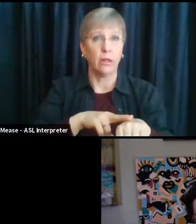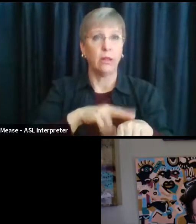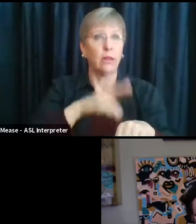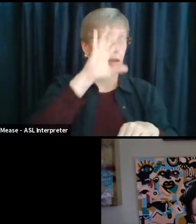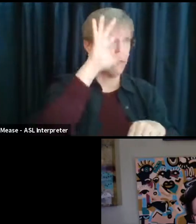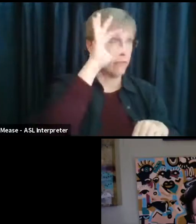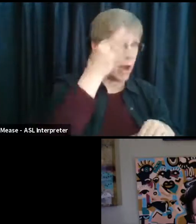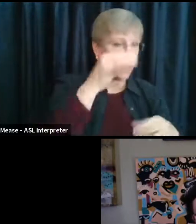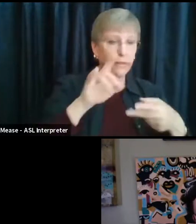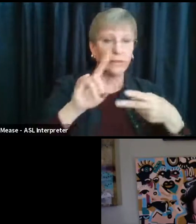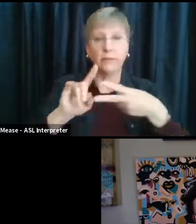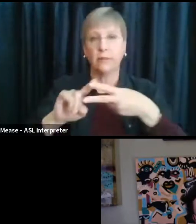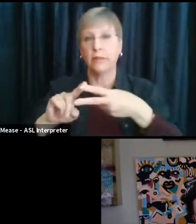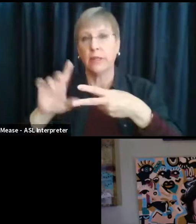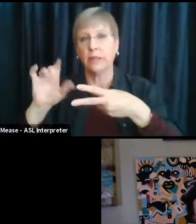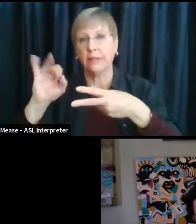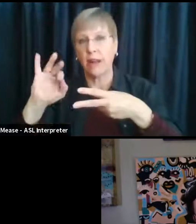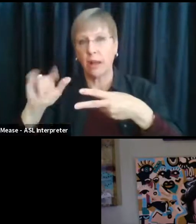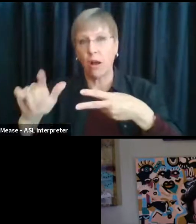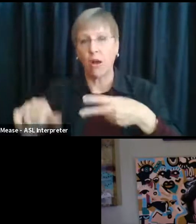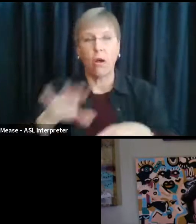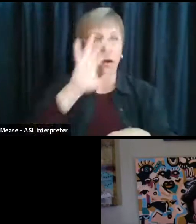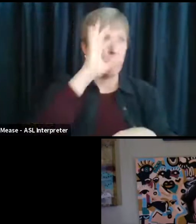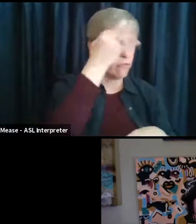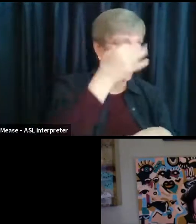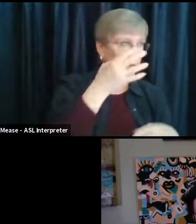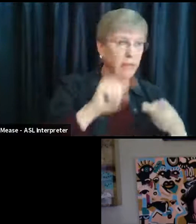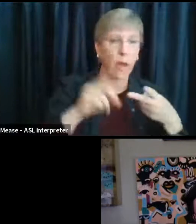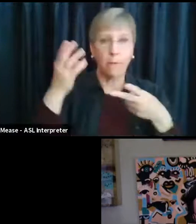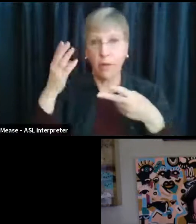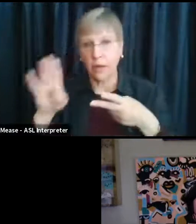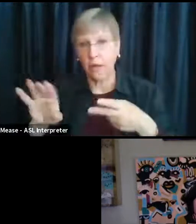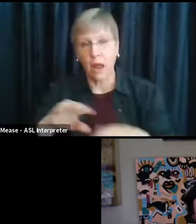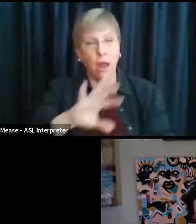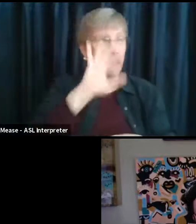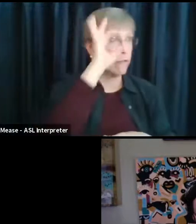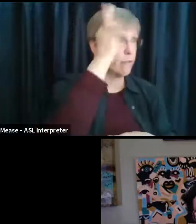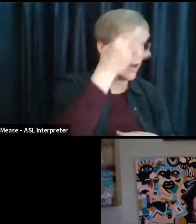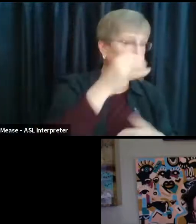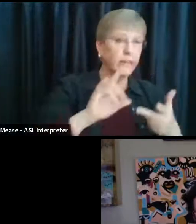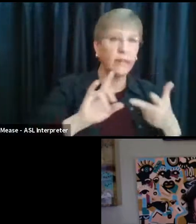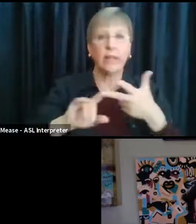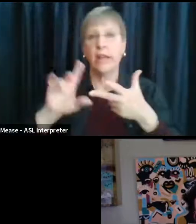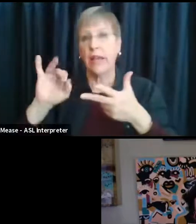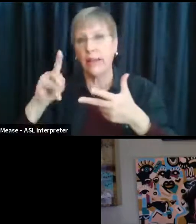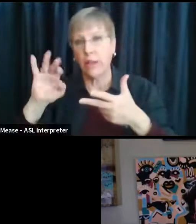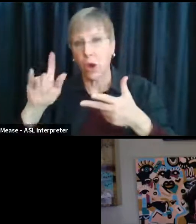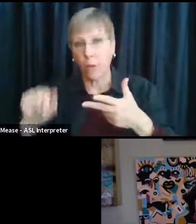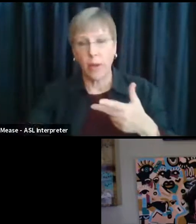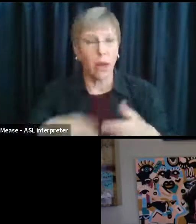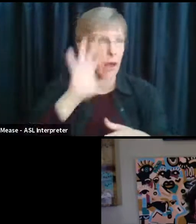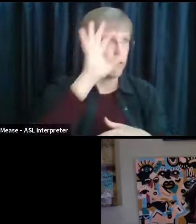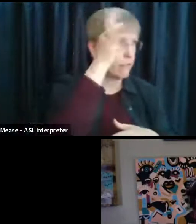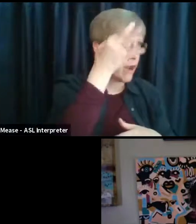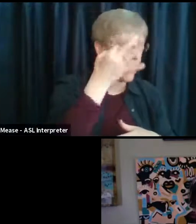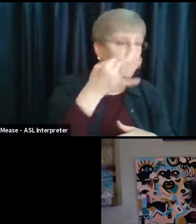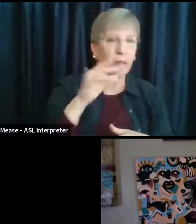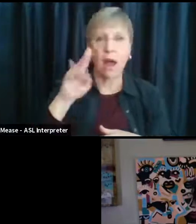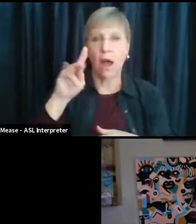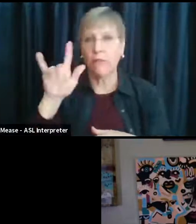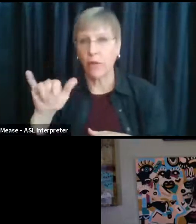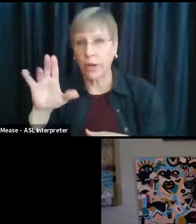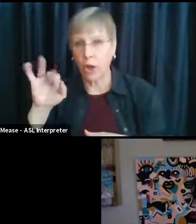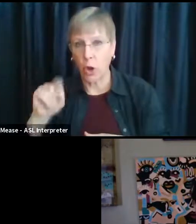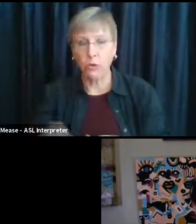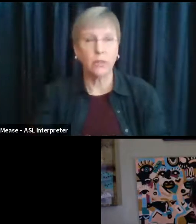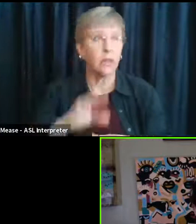and Senegal, France and Benin, France and Ethiopia, France and Ivory Coast, Mali, Madagascar, but